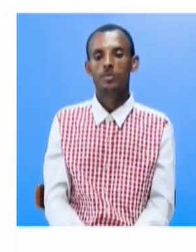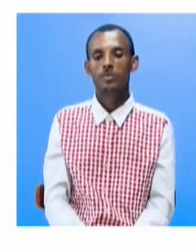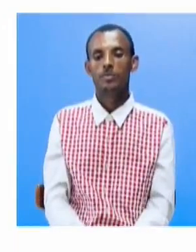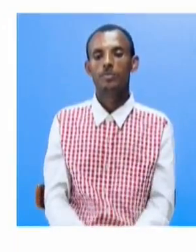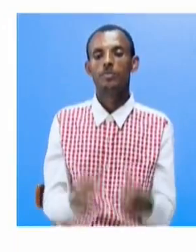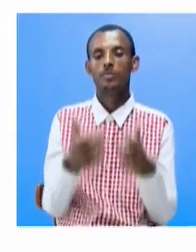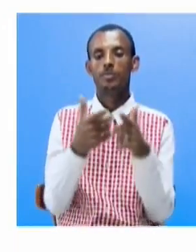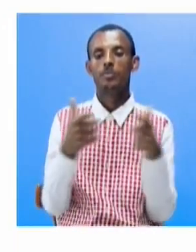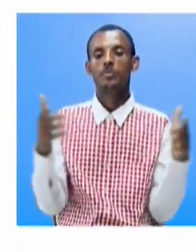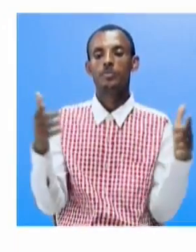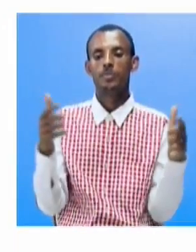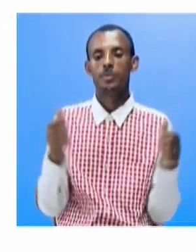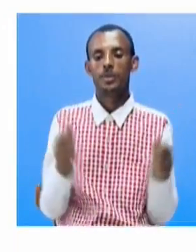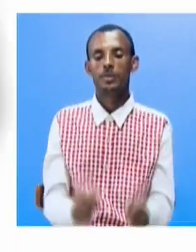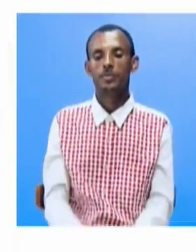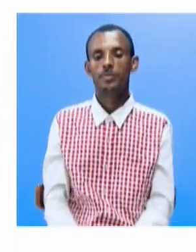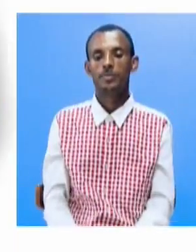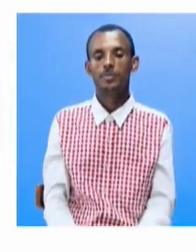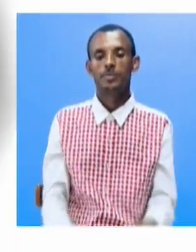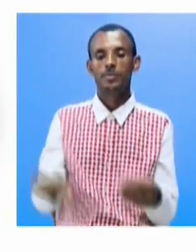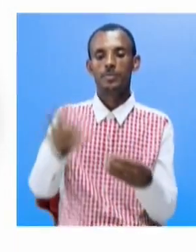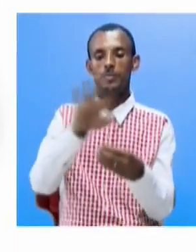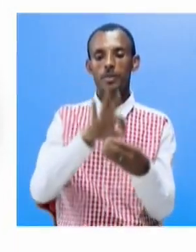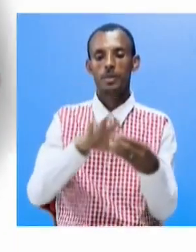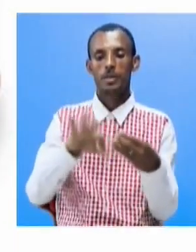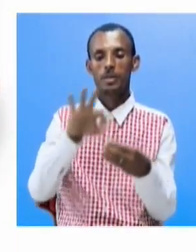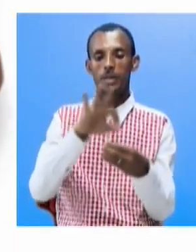big circle